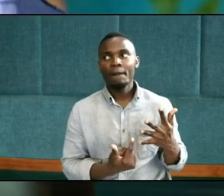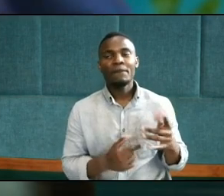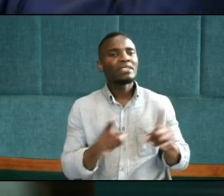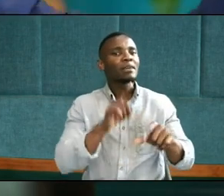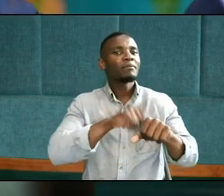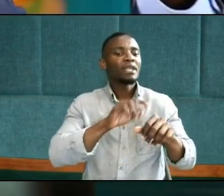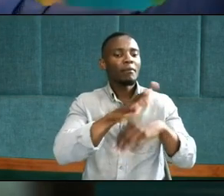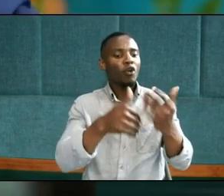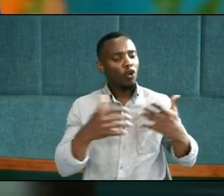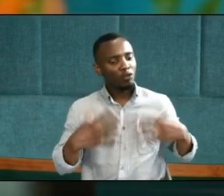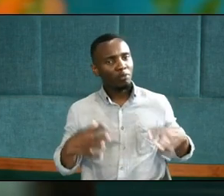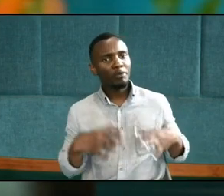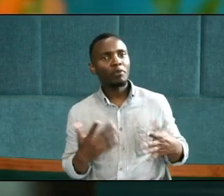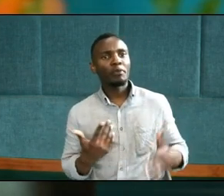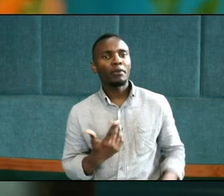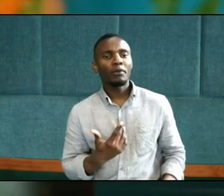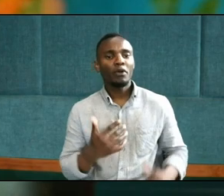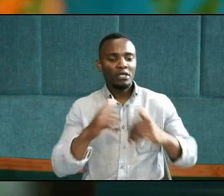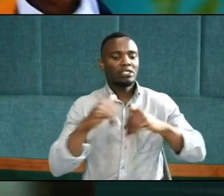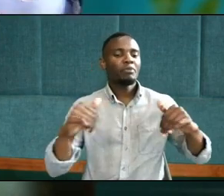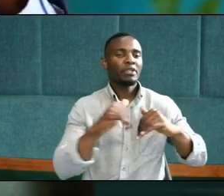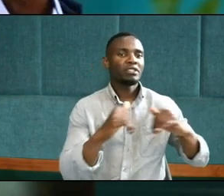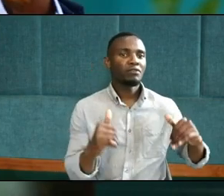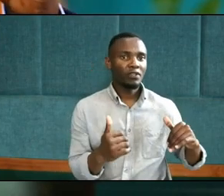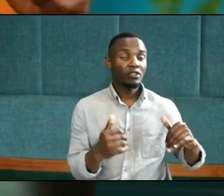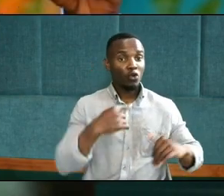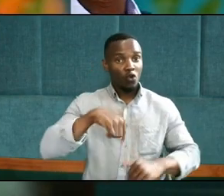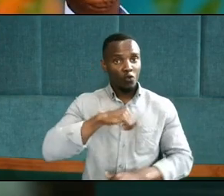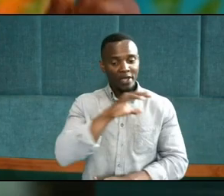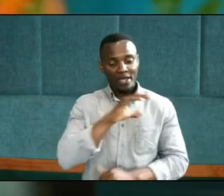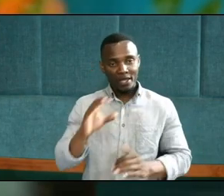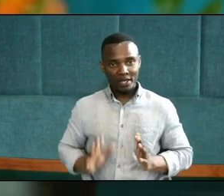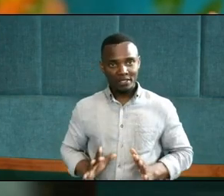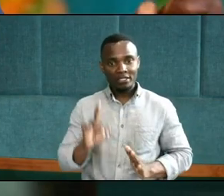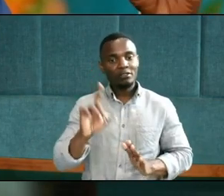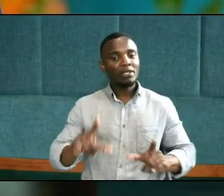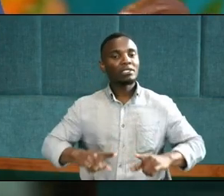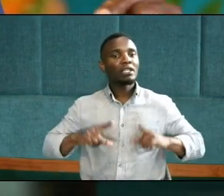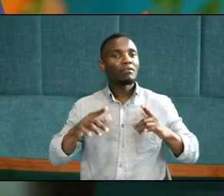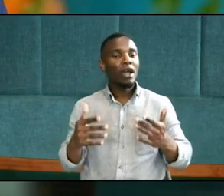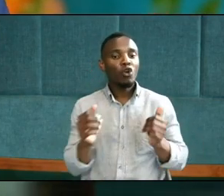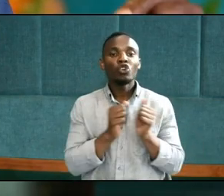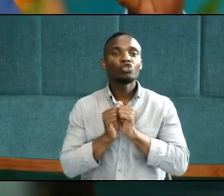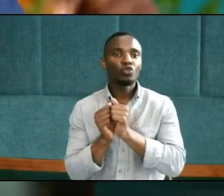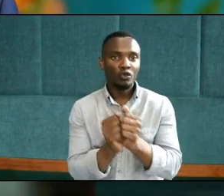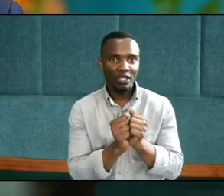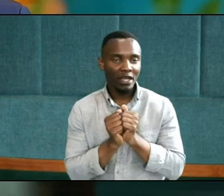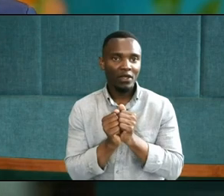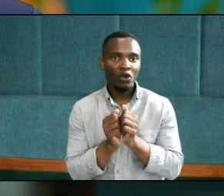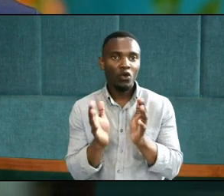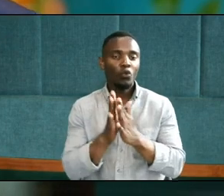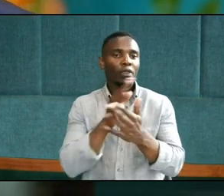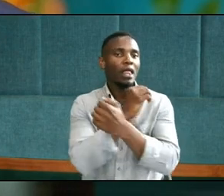everybody else is suffering from those isms, as Christians, we should live together in